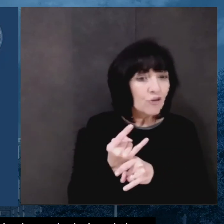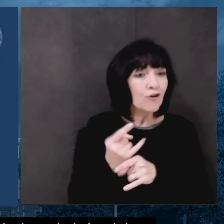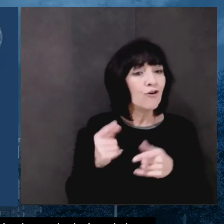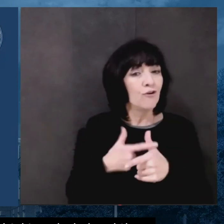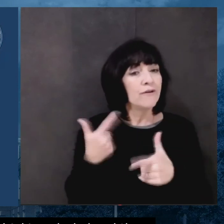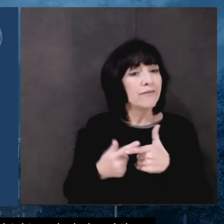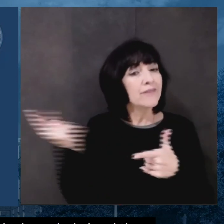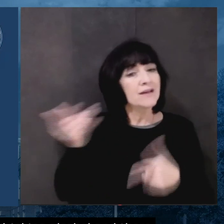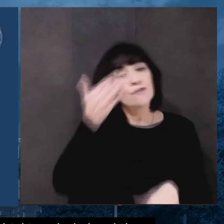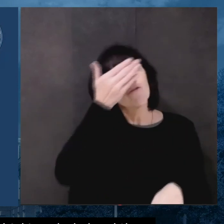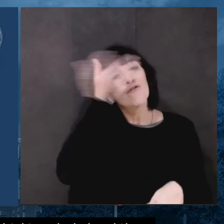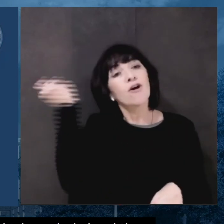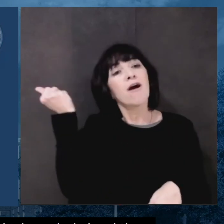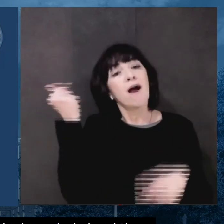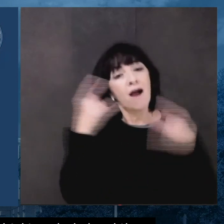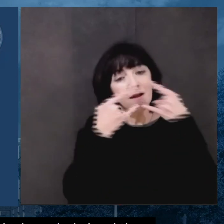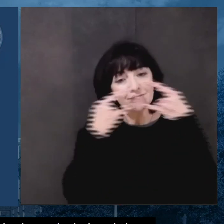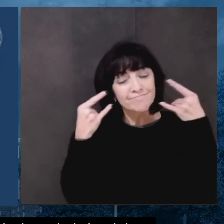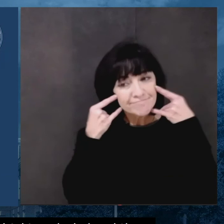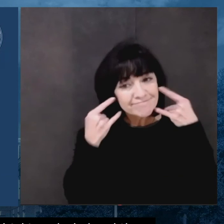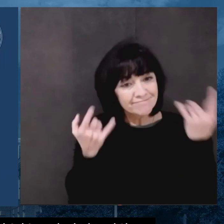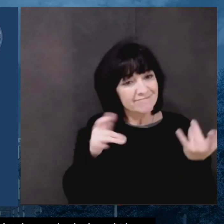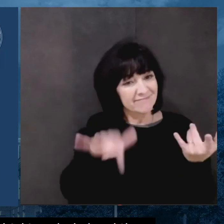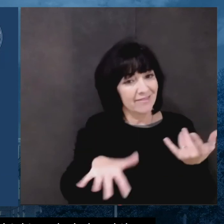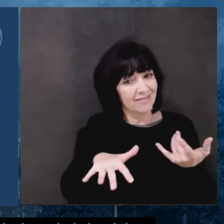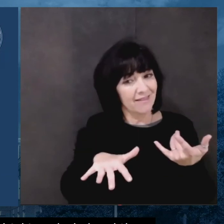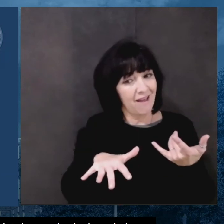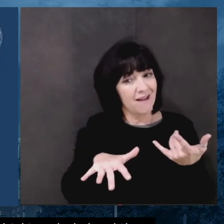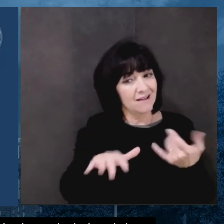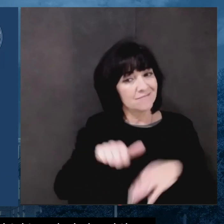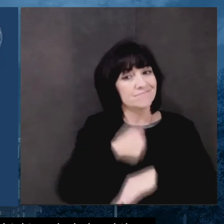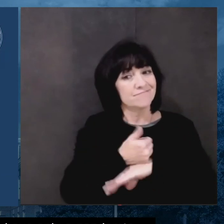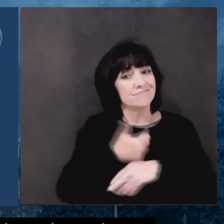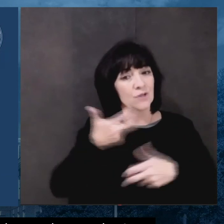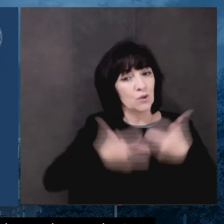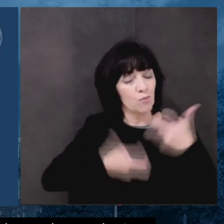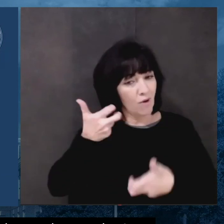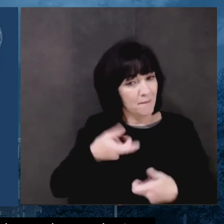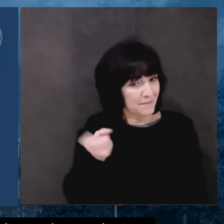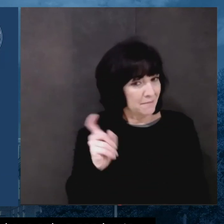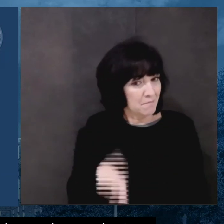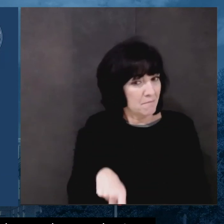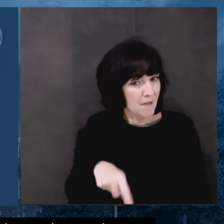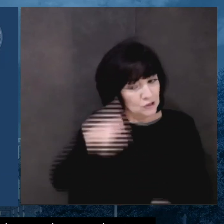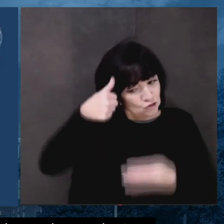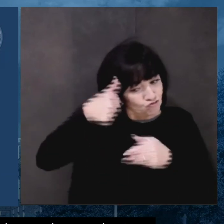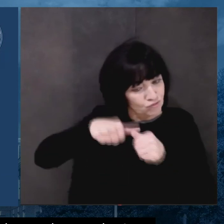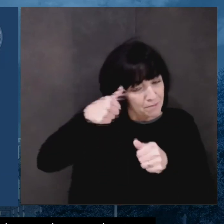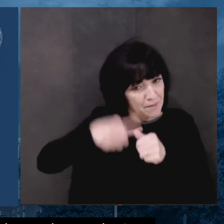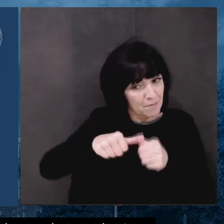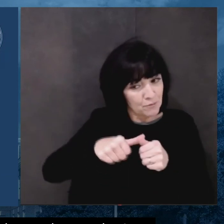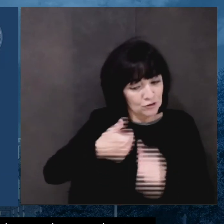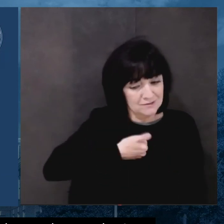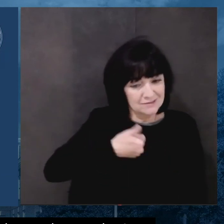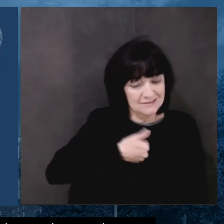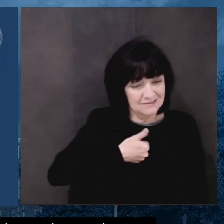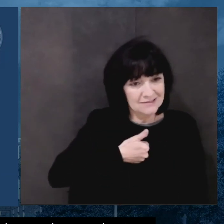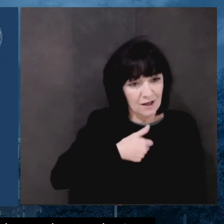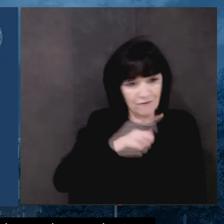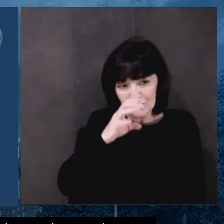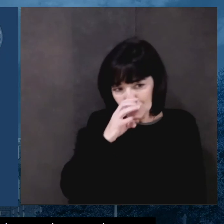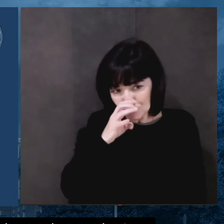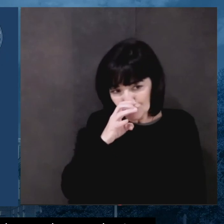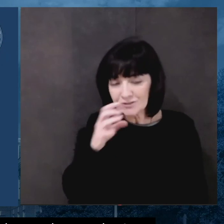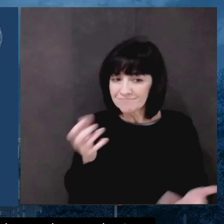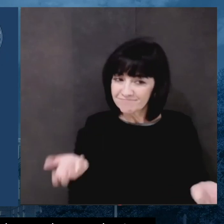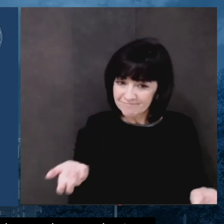problematic only when you have a pandemic and you need greater discipline and greater distancing and the wearing of a mask. So